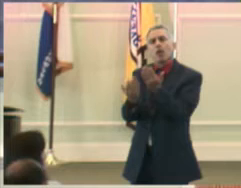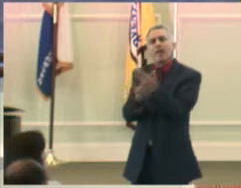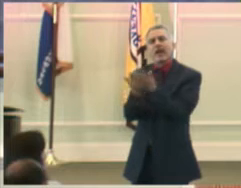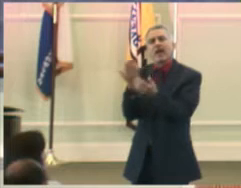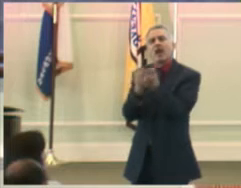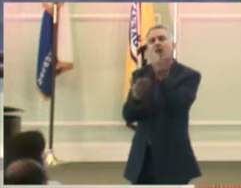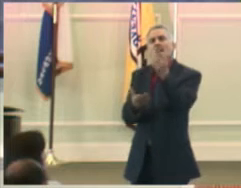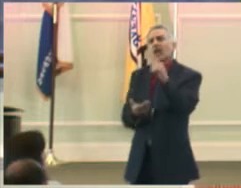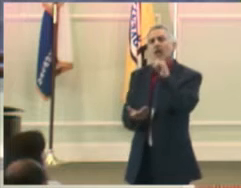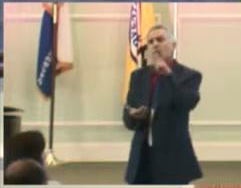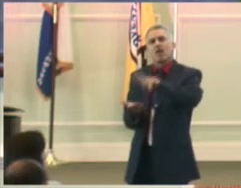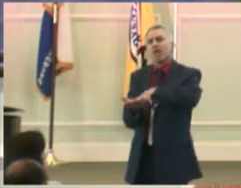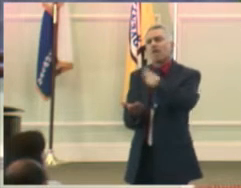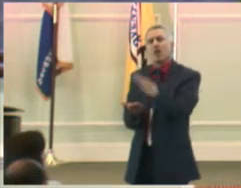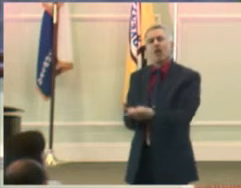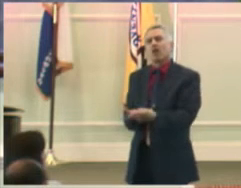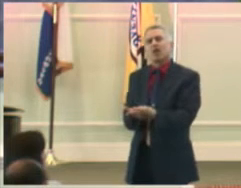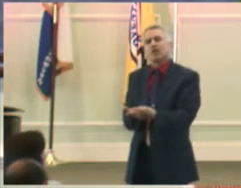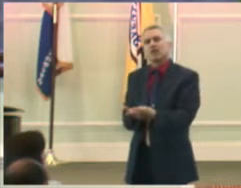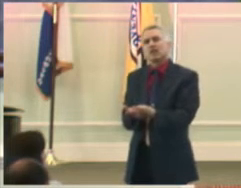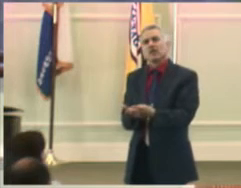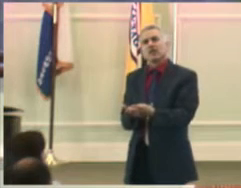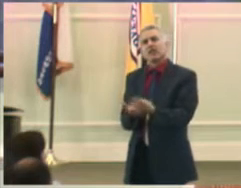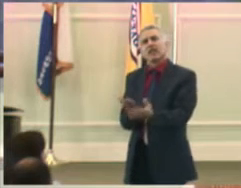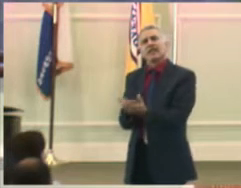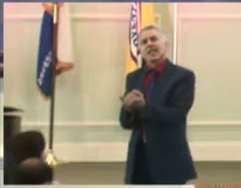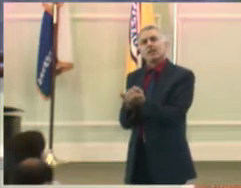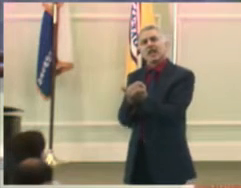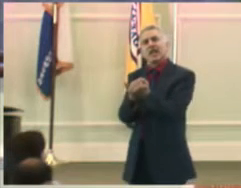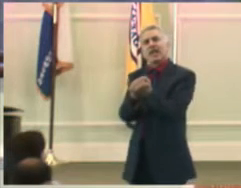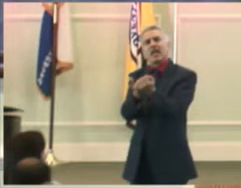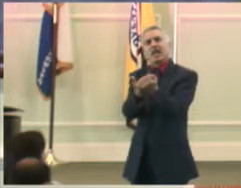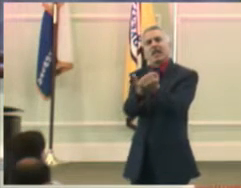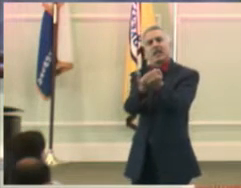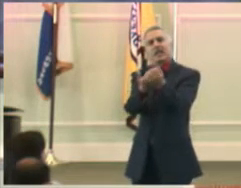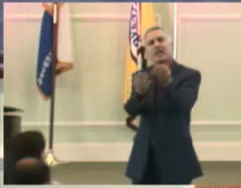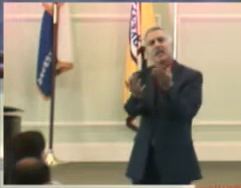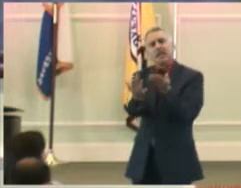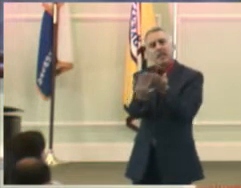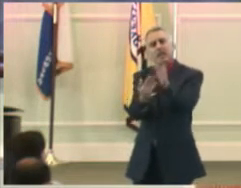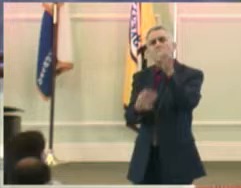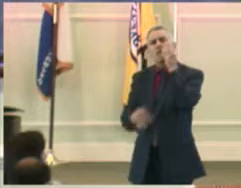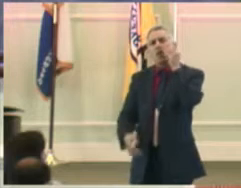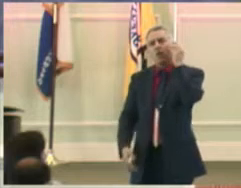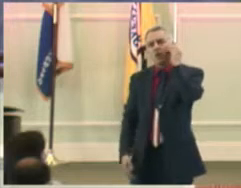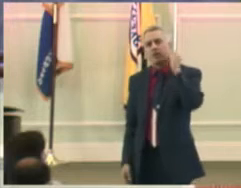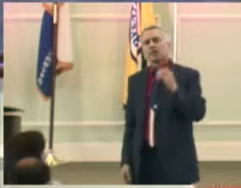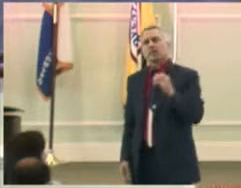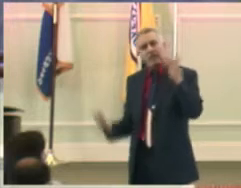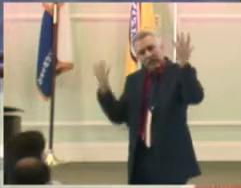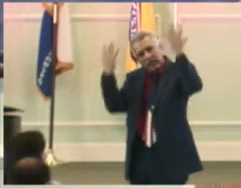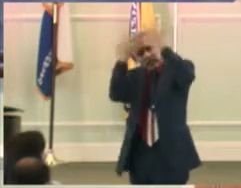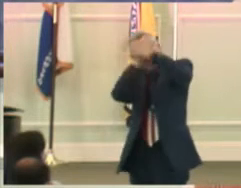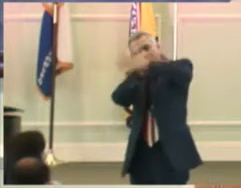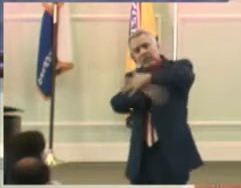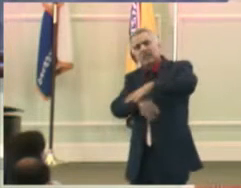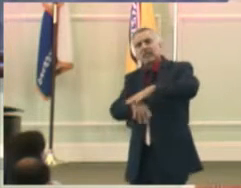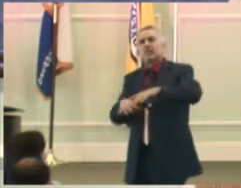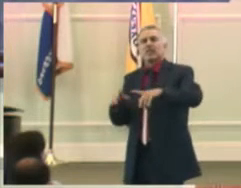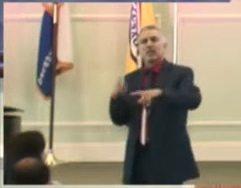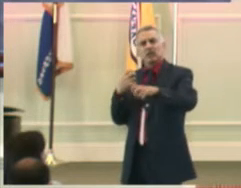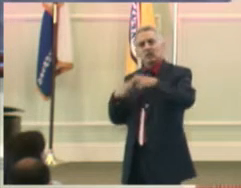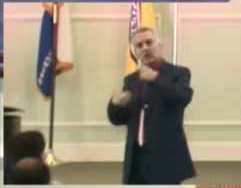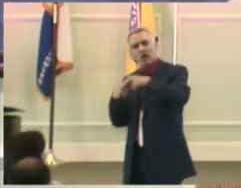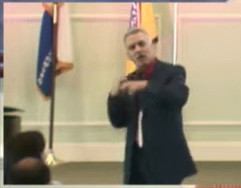I fall. Take my hand, precious Lord, lead me home. When the darkness appears and the night draws near, and the